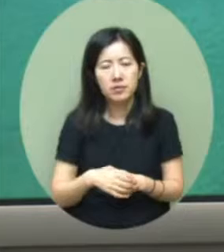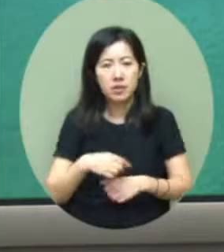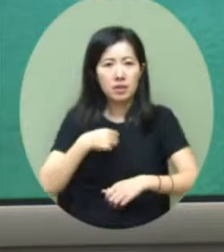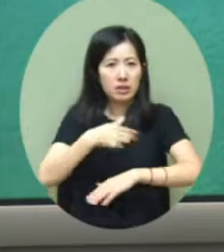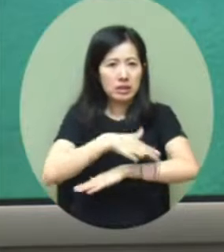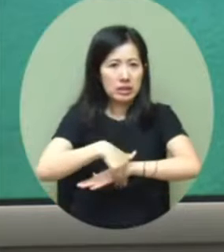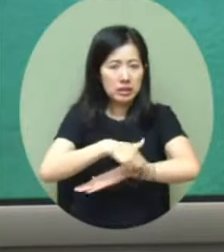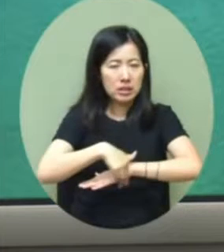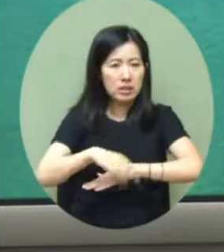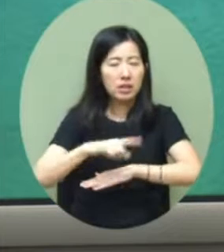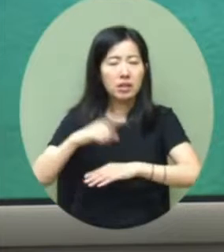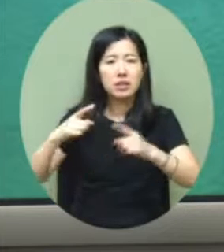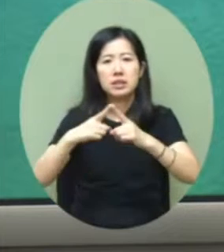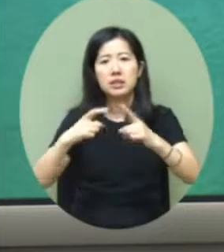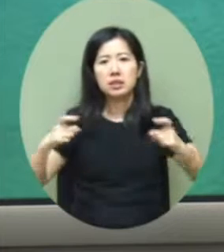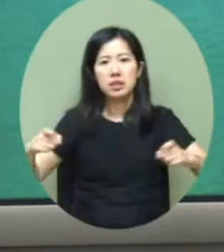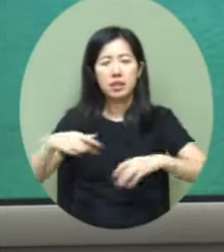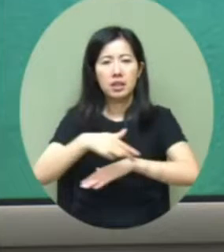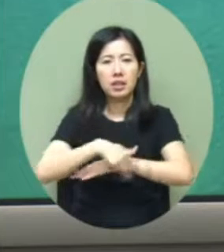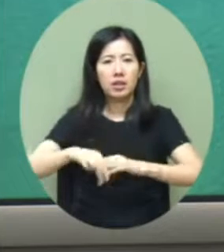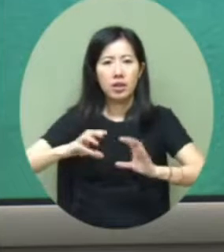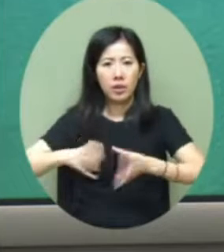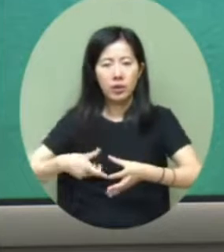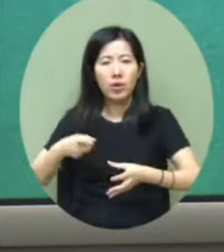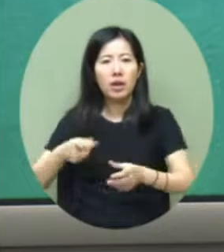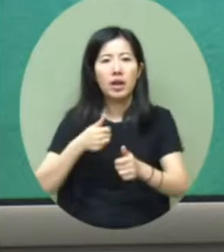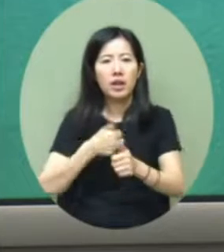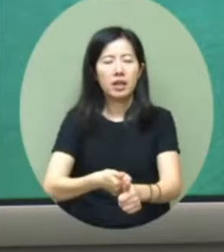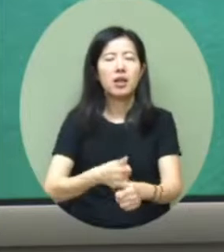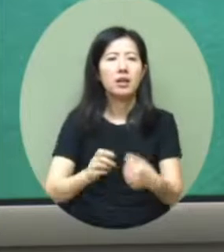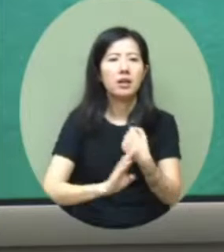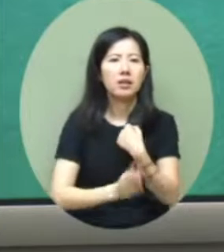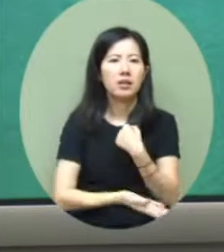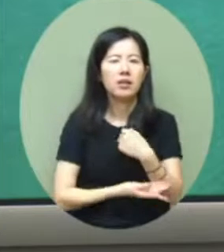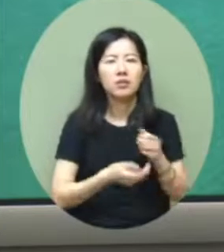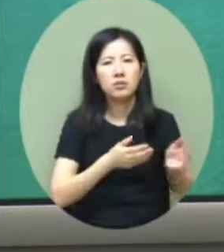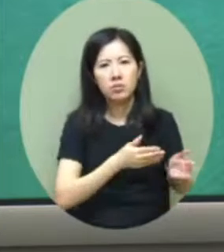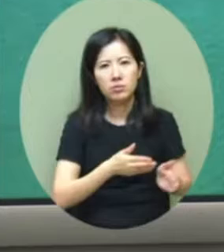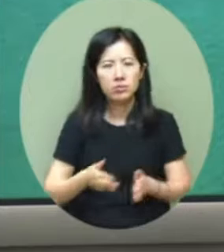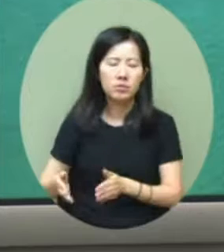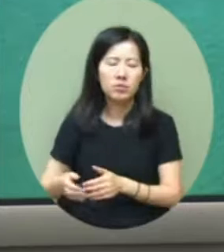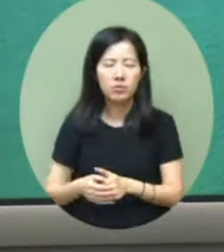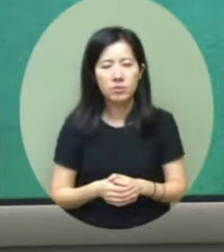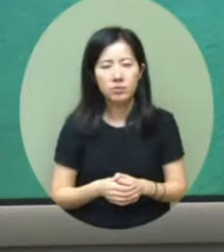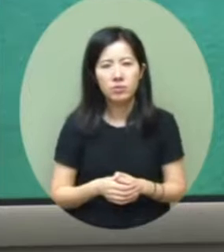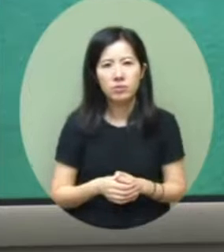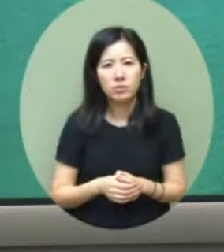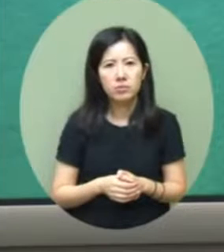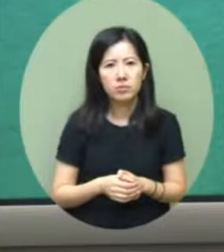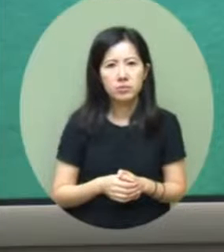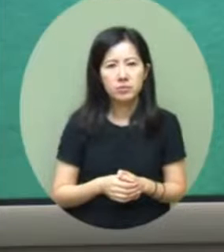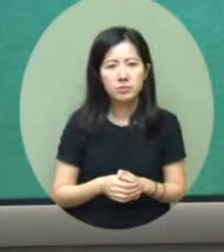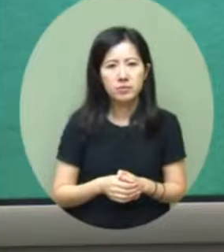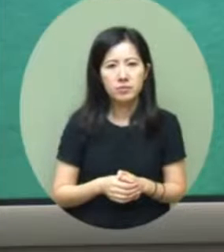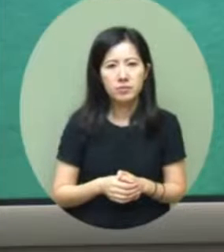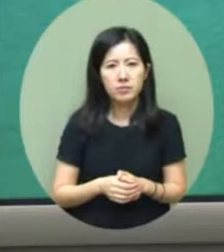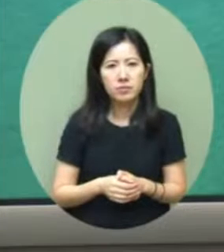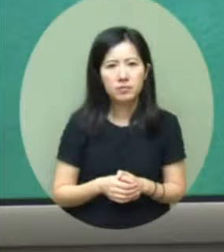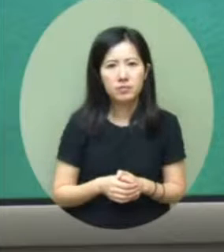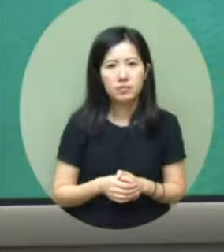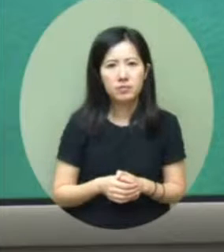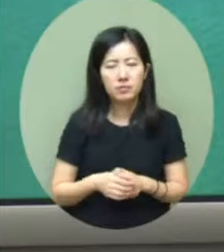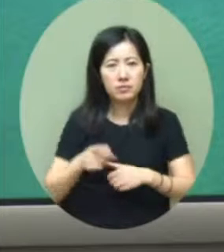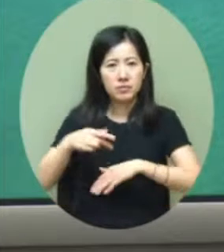work in accordance with the established procedure. The Town Planning